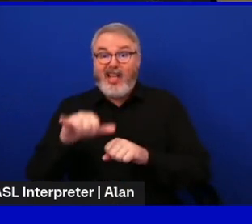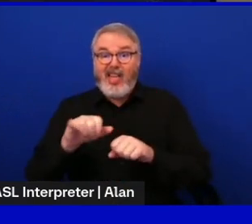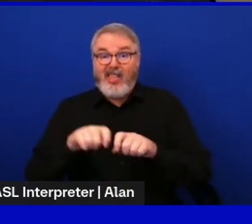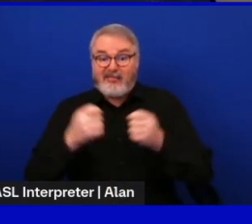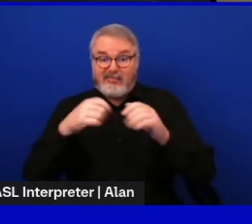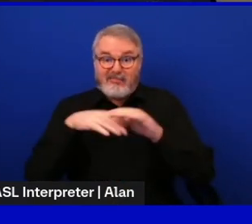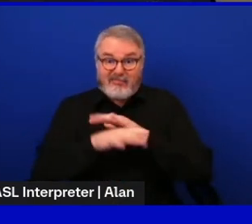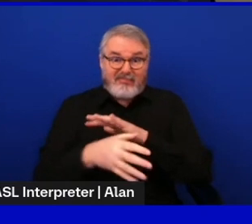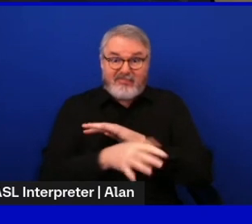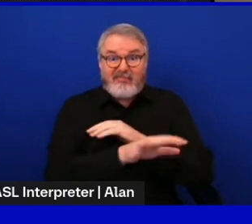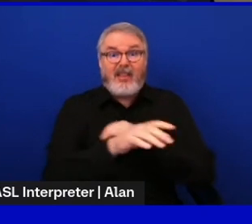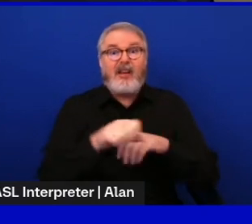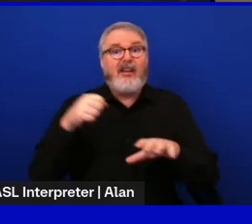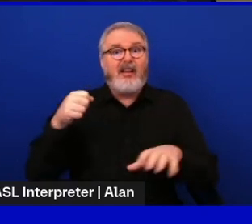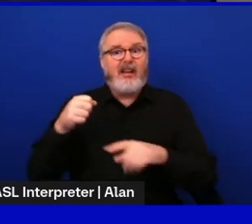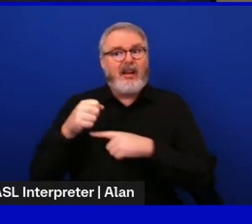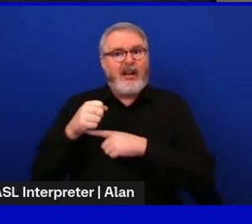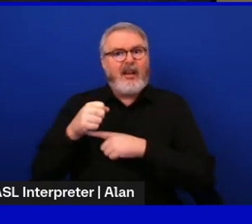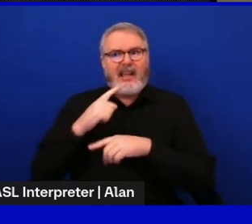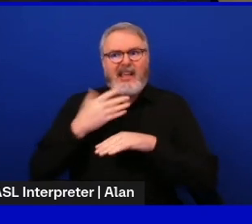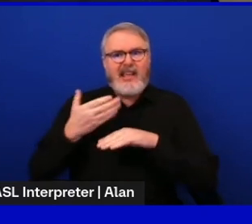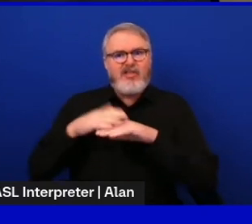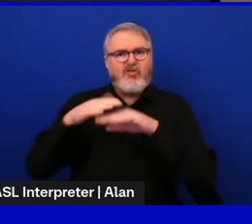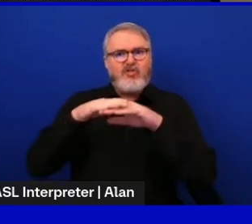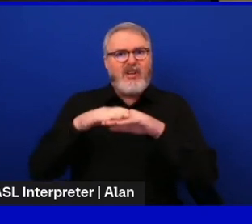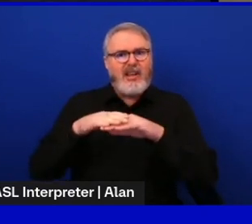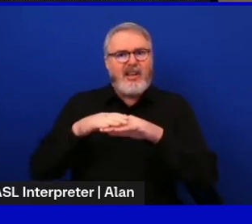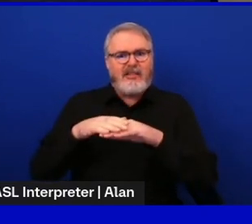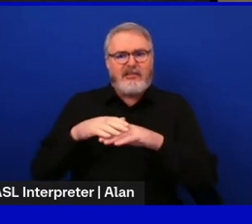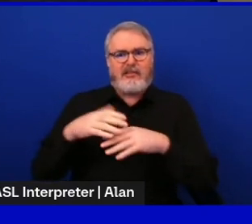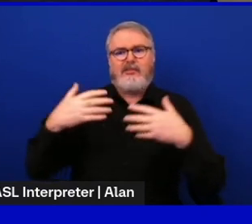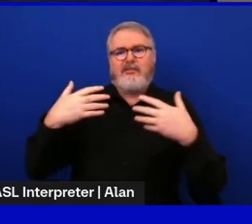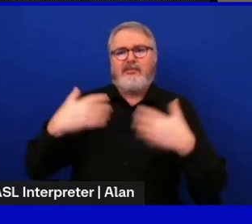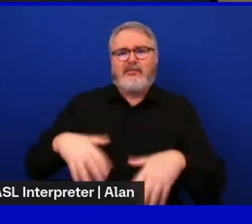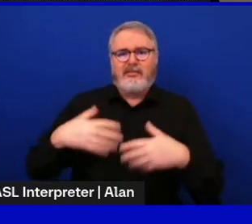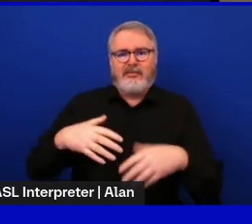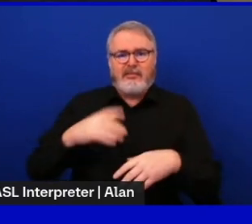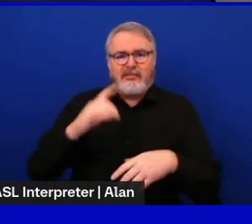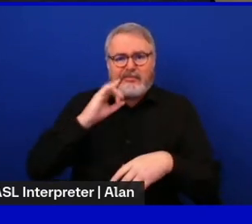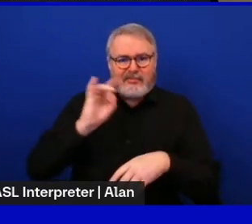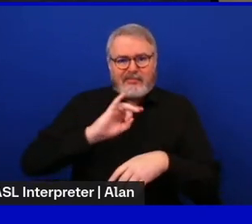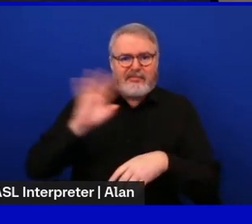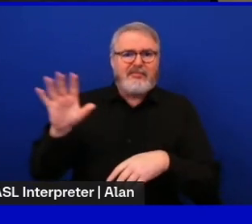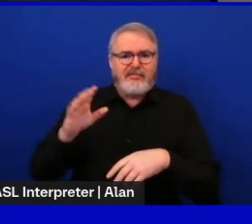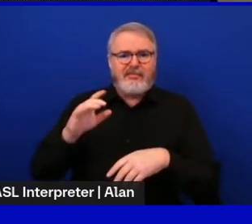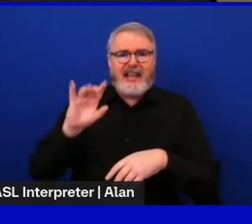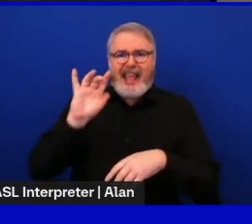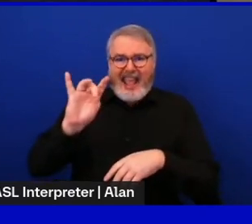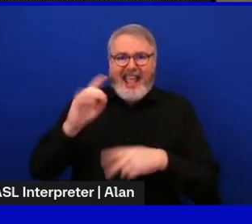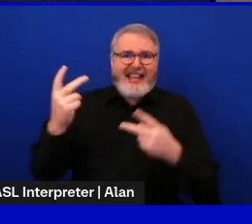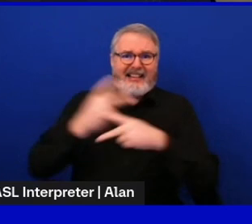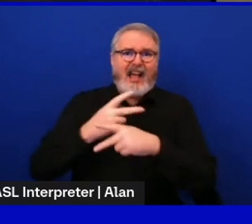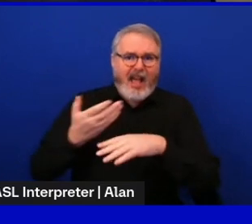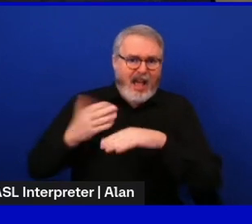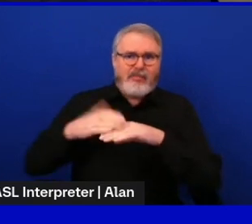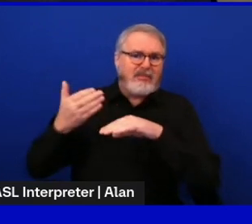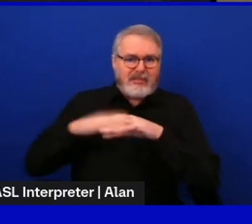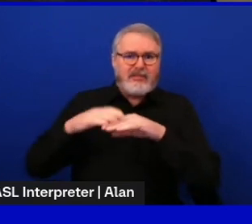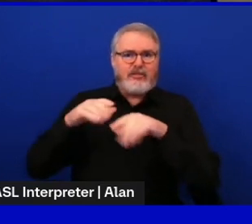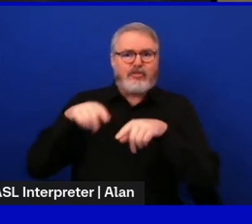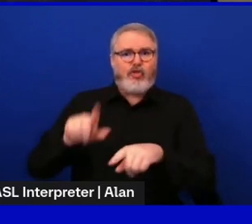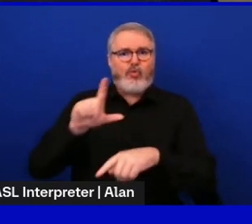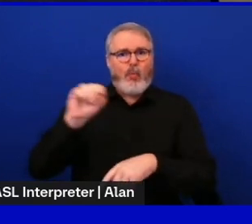just 2024 alone. And as you can see here, it's just alarming that 95% of